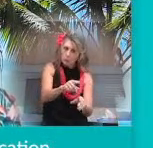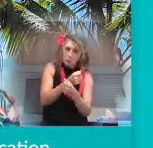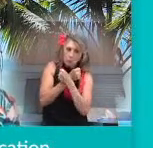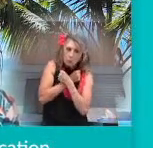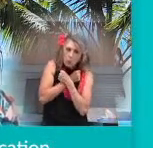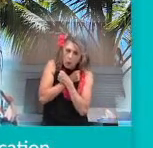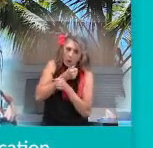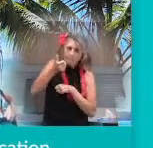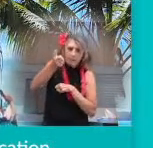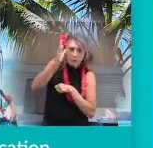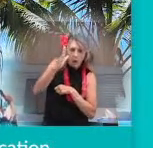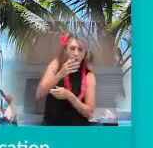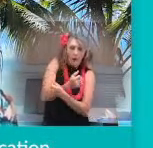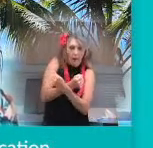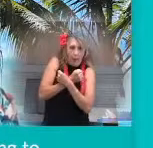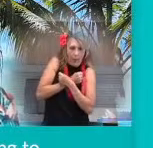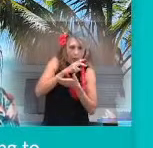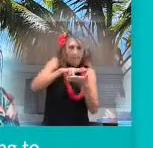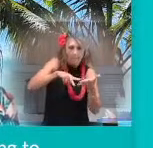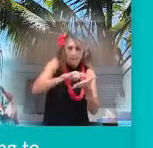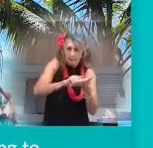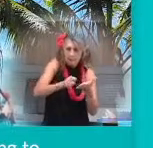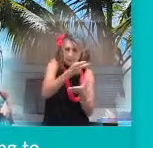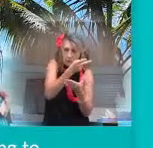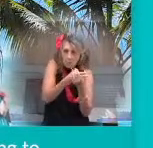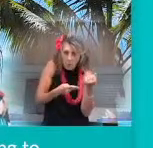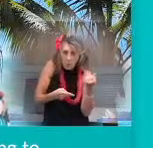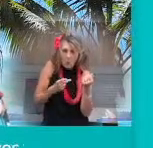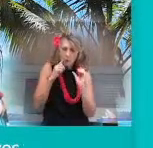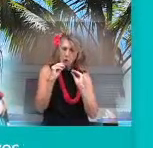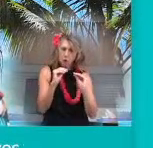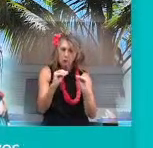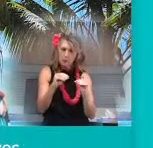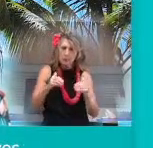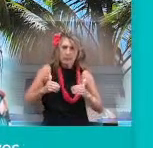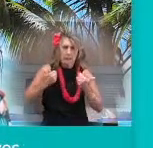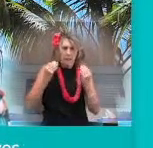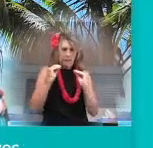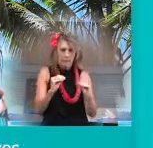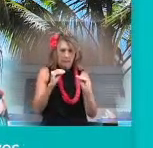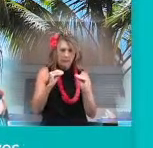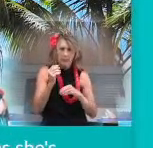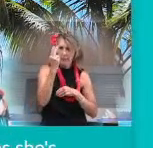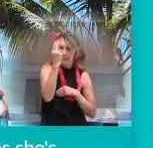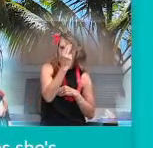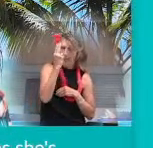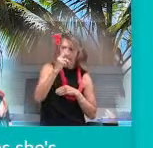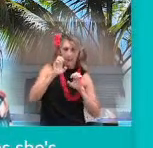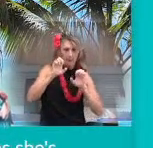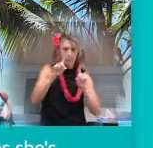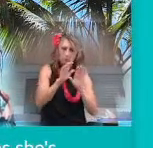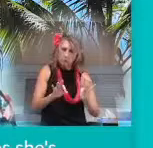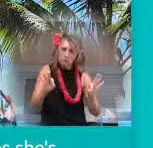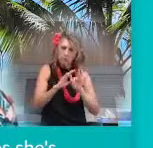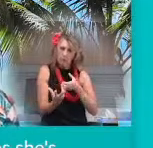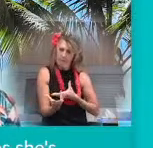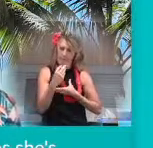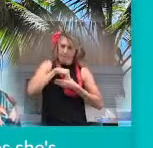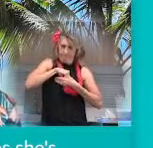provides a solid Catholic education, believing they're never too young to begin developing in themselves the Catholic